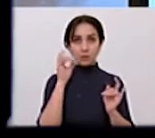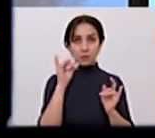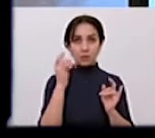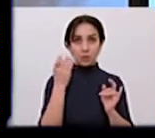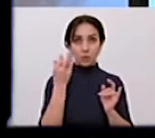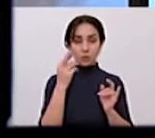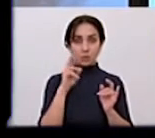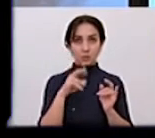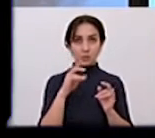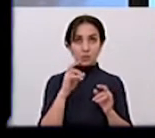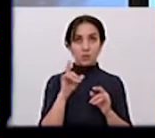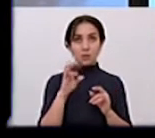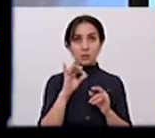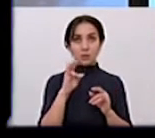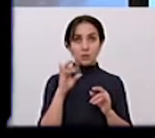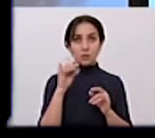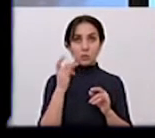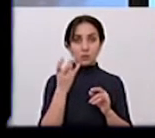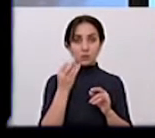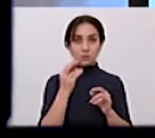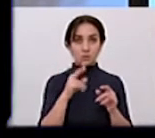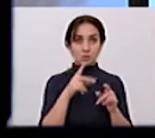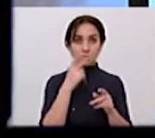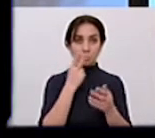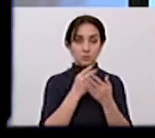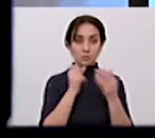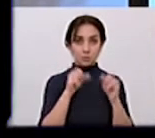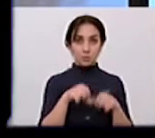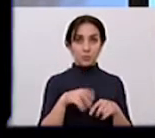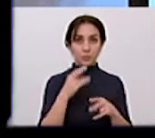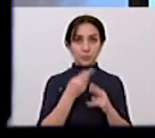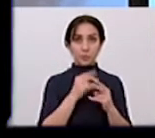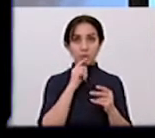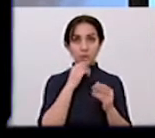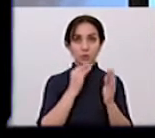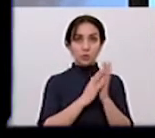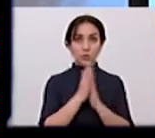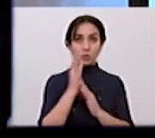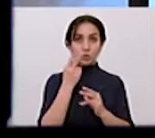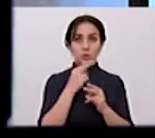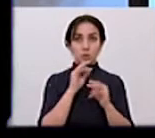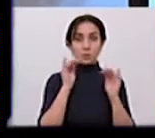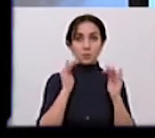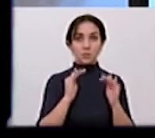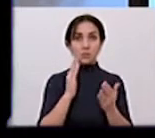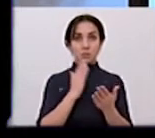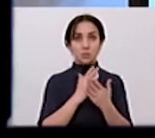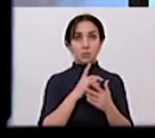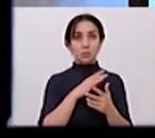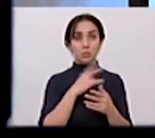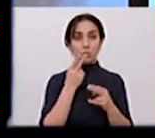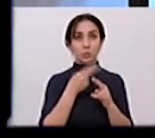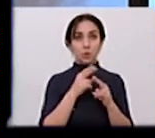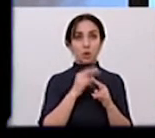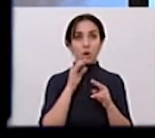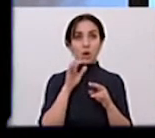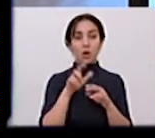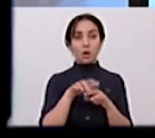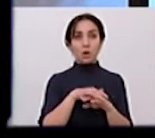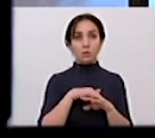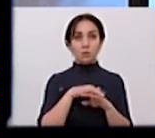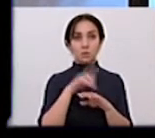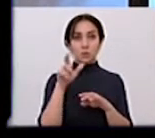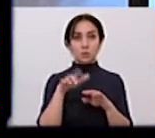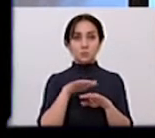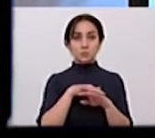demak albatta bir chetda qolmaganligini kuzatishimiz mumkin ekan. Iqtisodiy o'sish sur'atlari pasayib ketdi. Bu aholining ommaviy